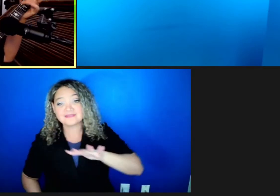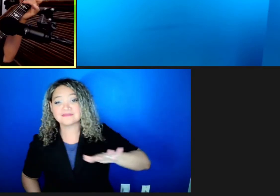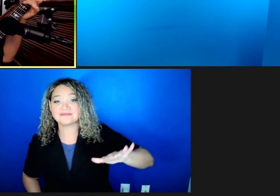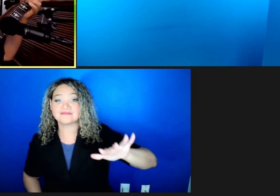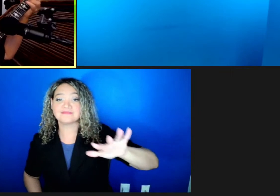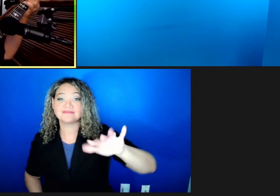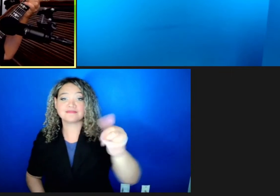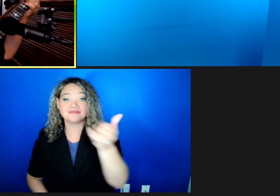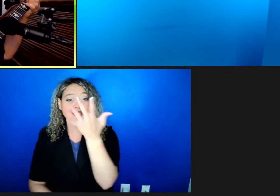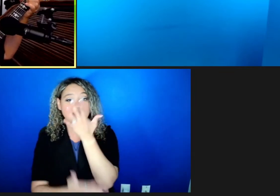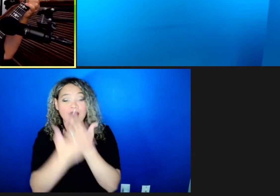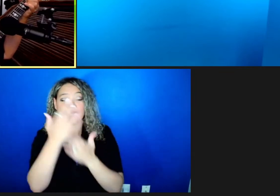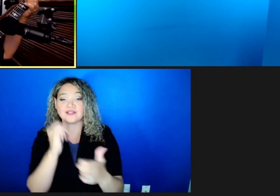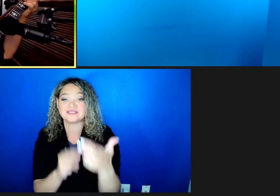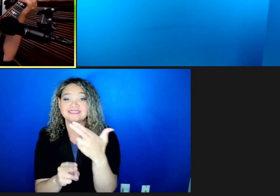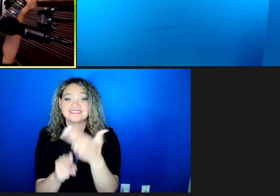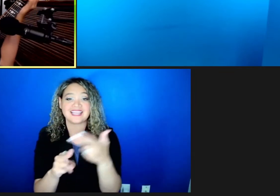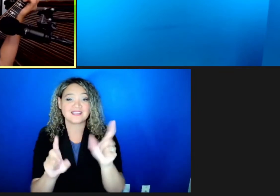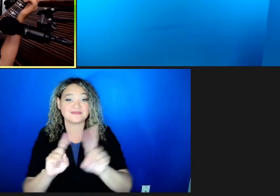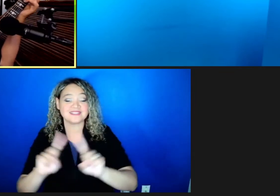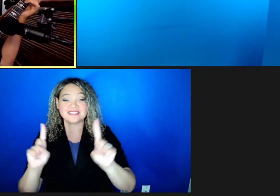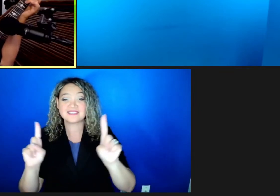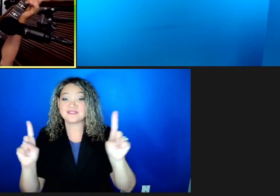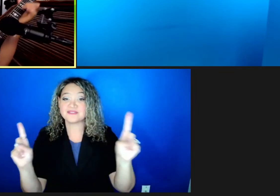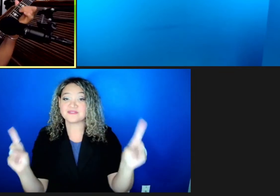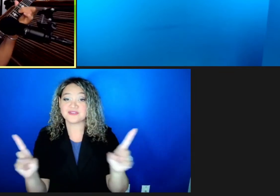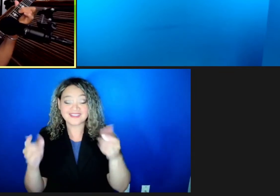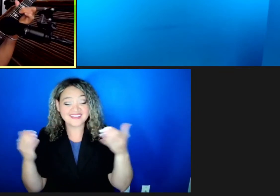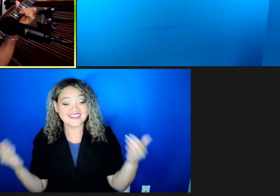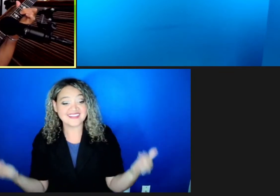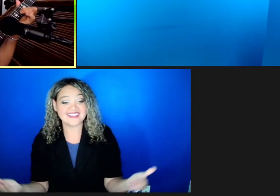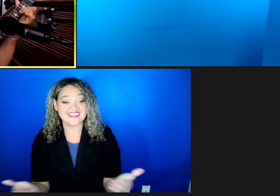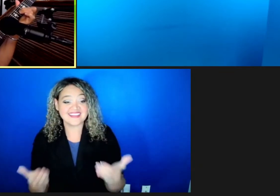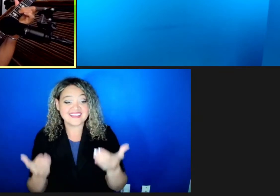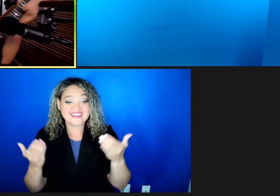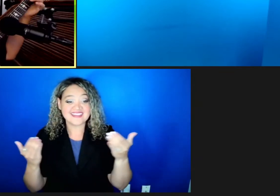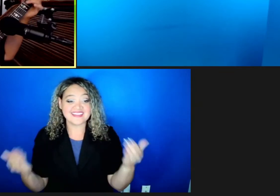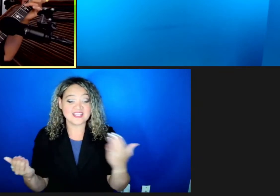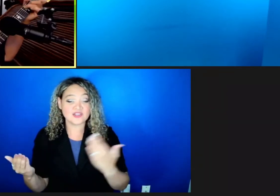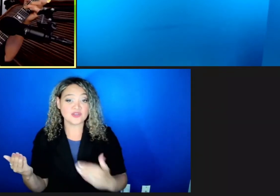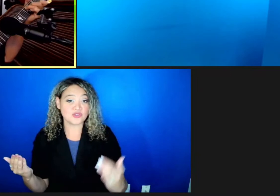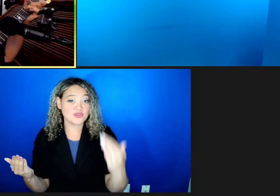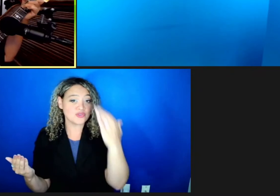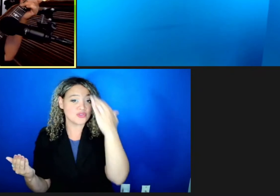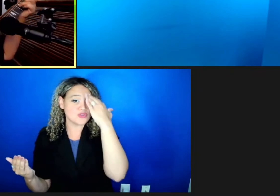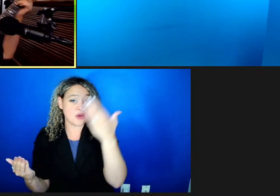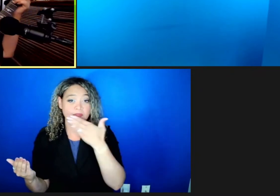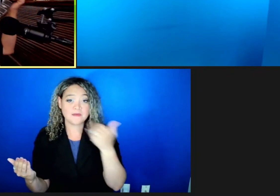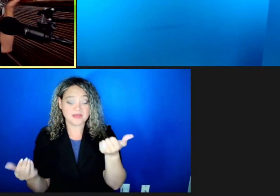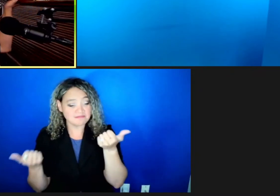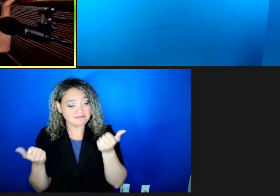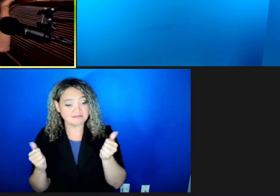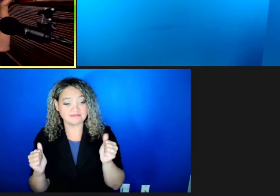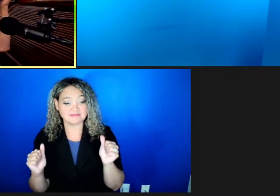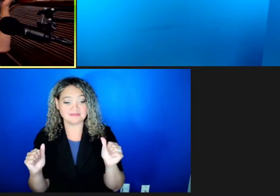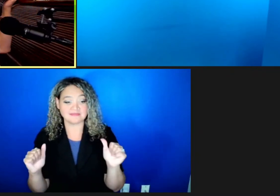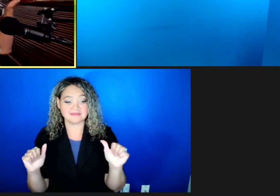colors, different names, here to know the best that we can claim.